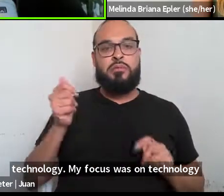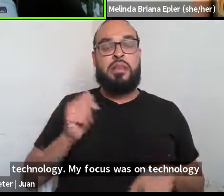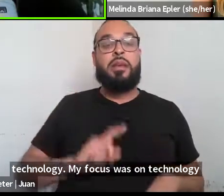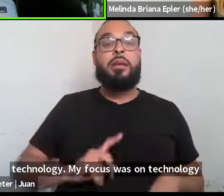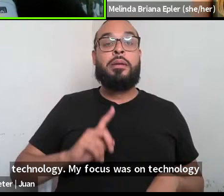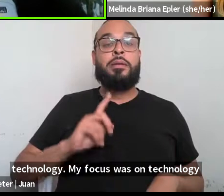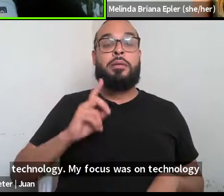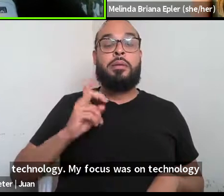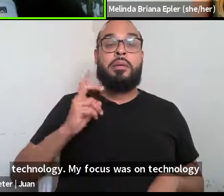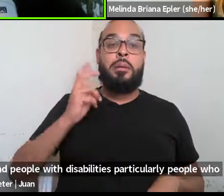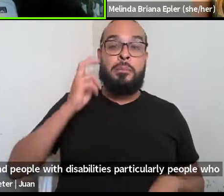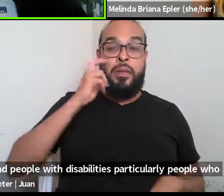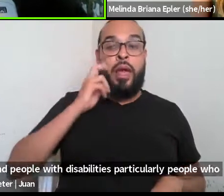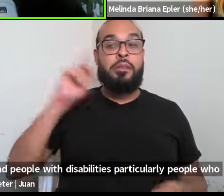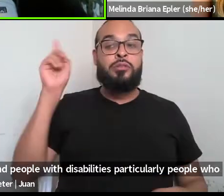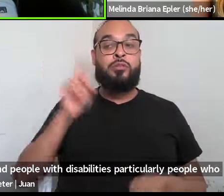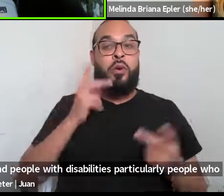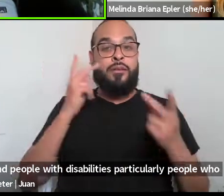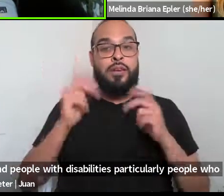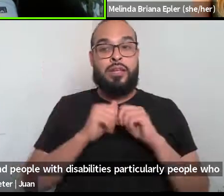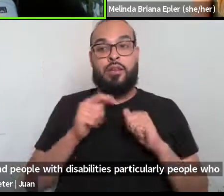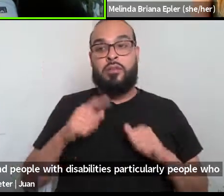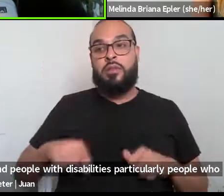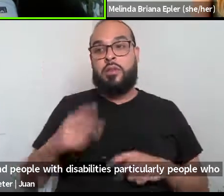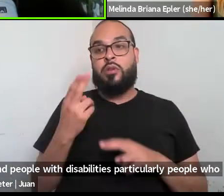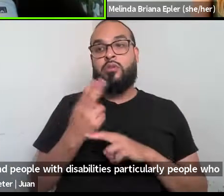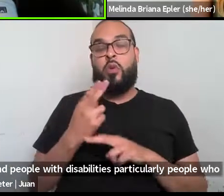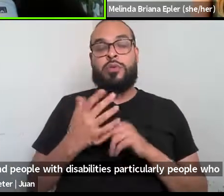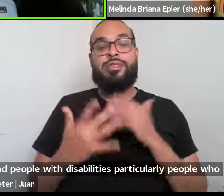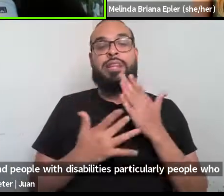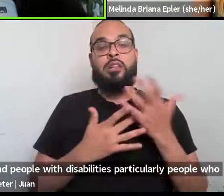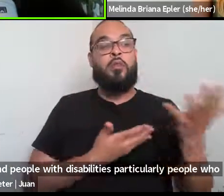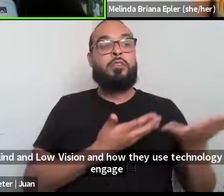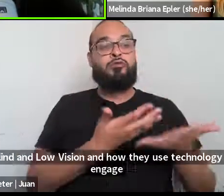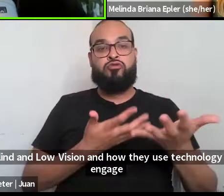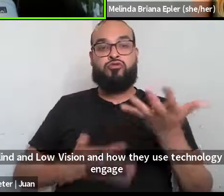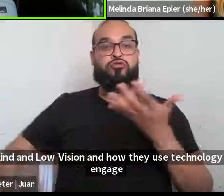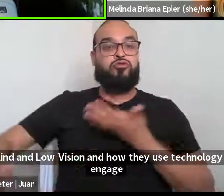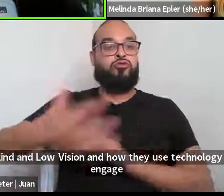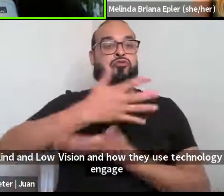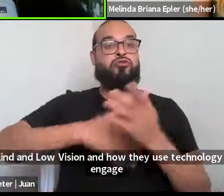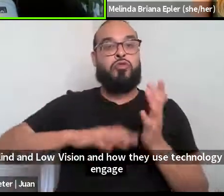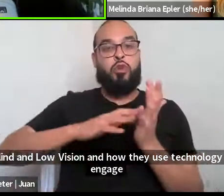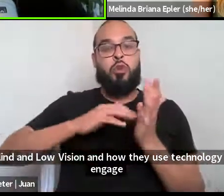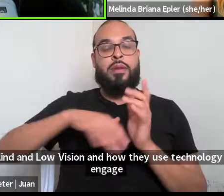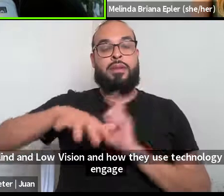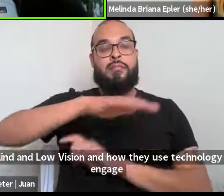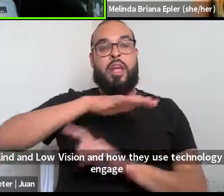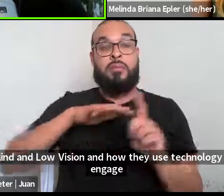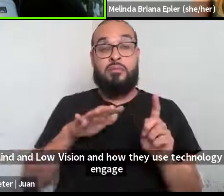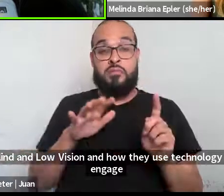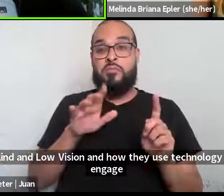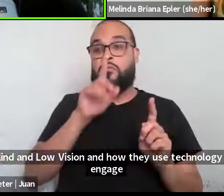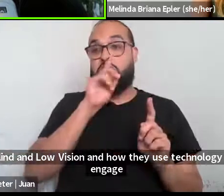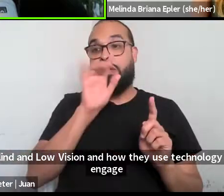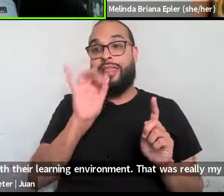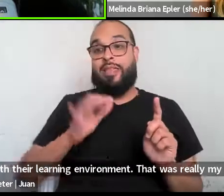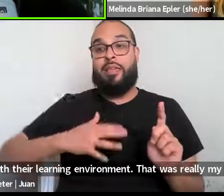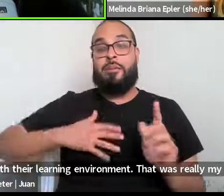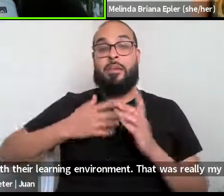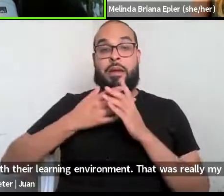and how they use technology to engage with their learning environments. And that was really my starting point